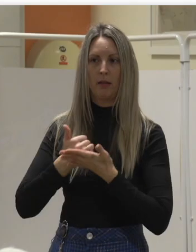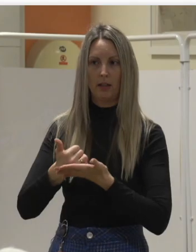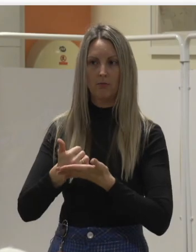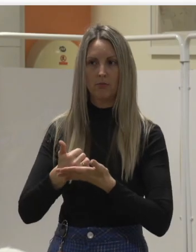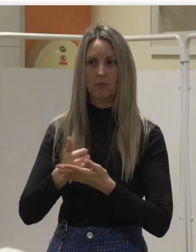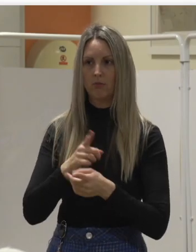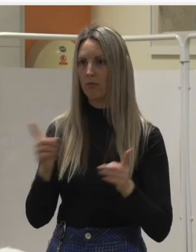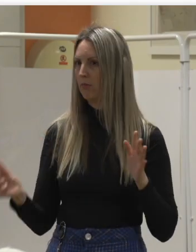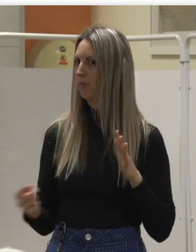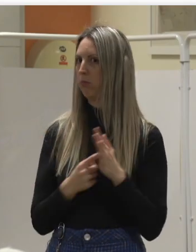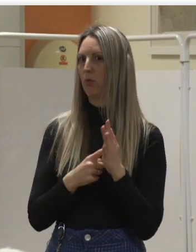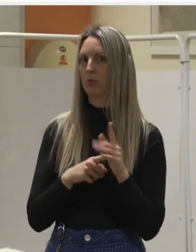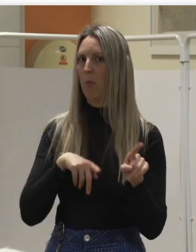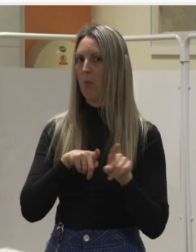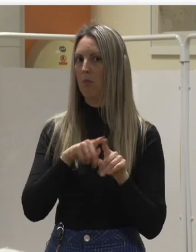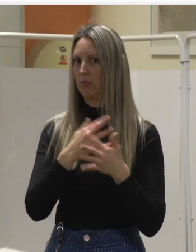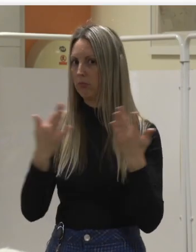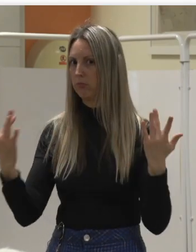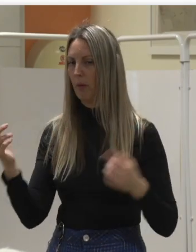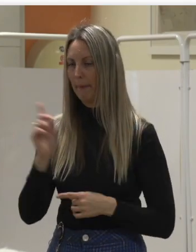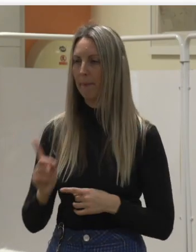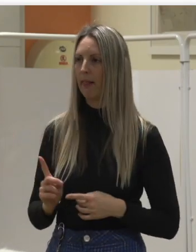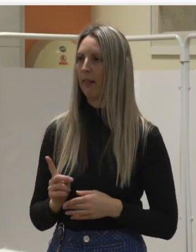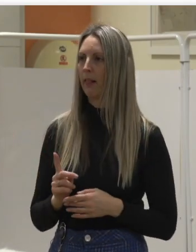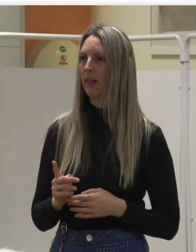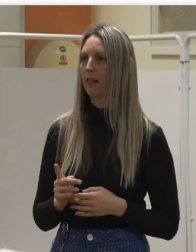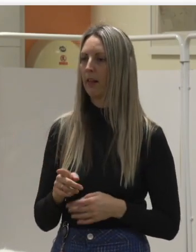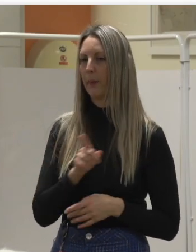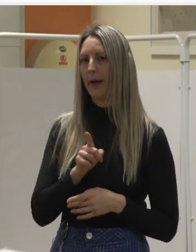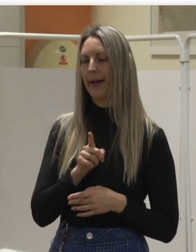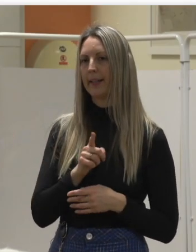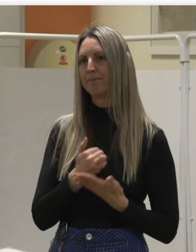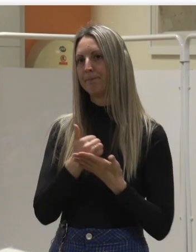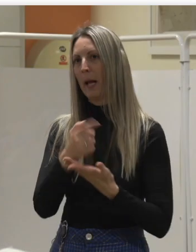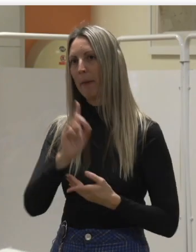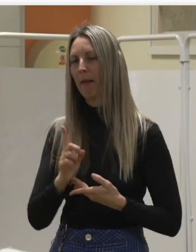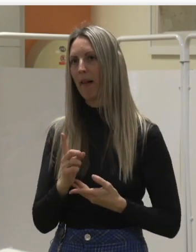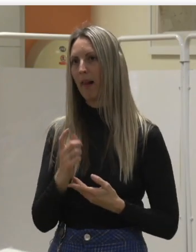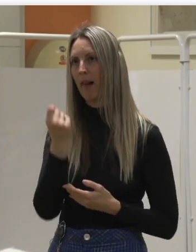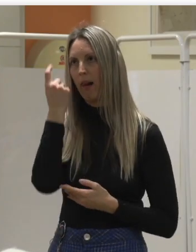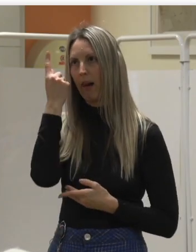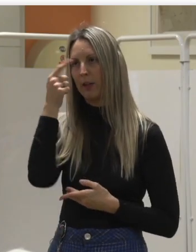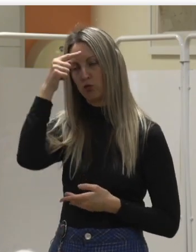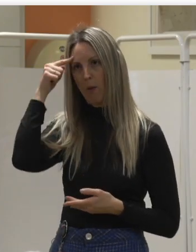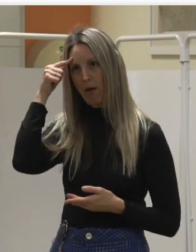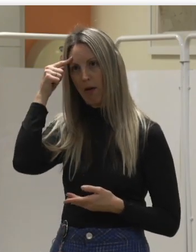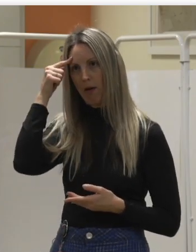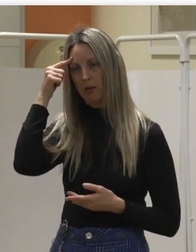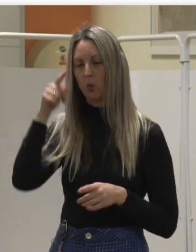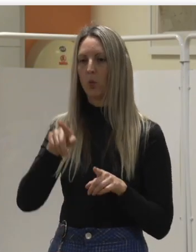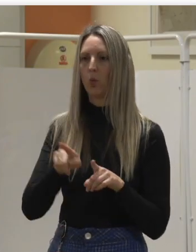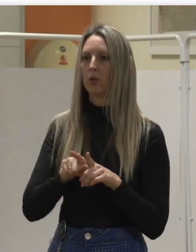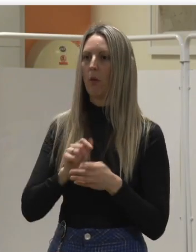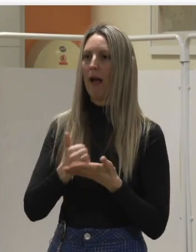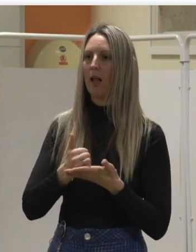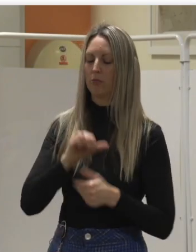for many people to understand their traumas, process the trauma, and also to manage